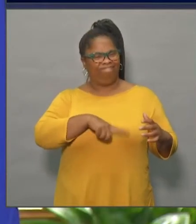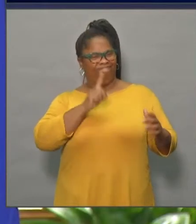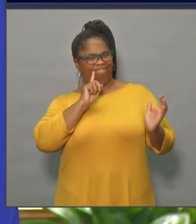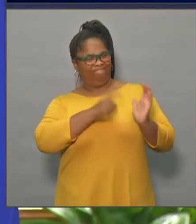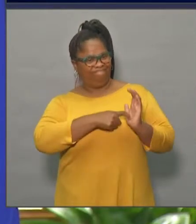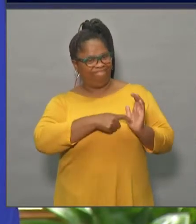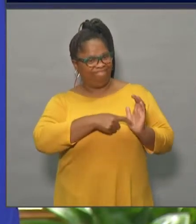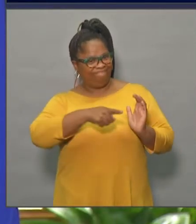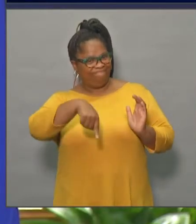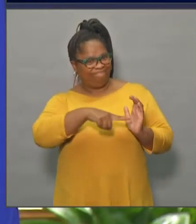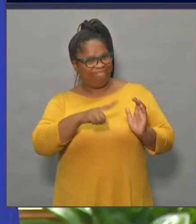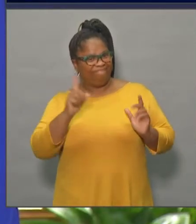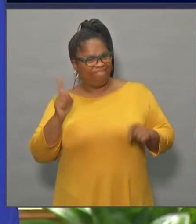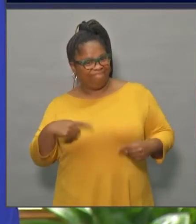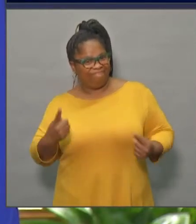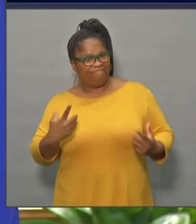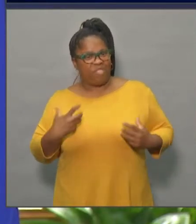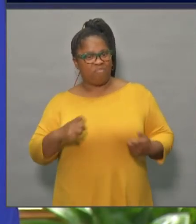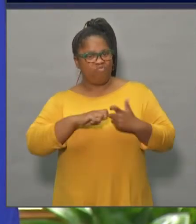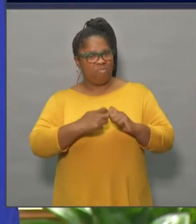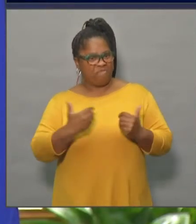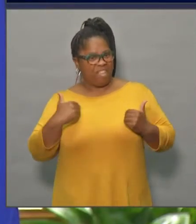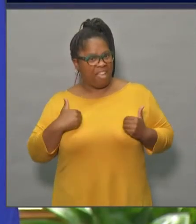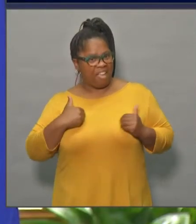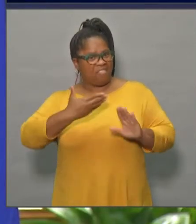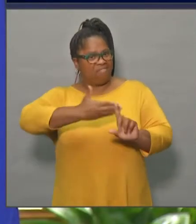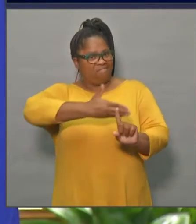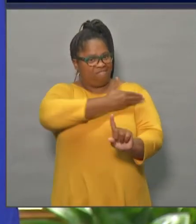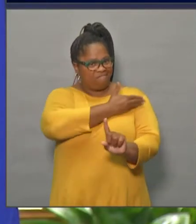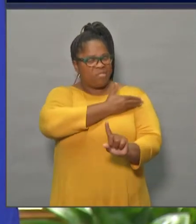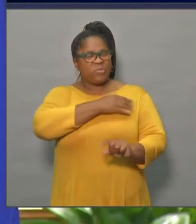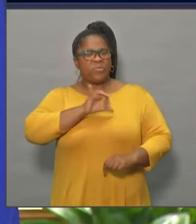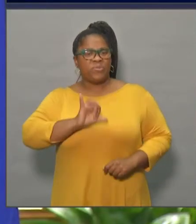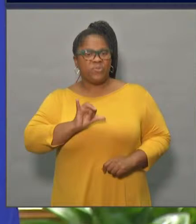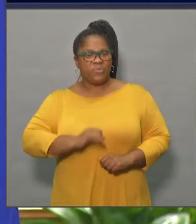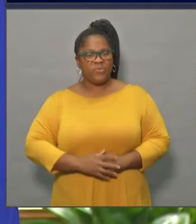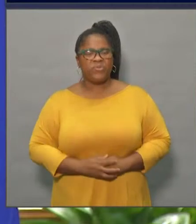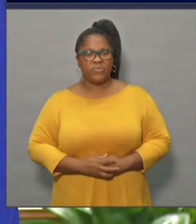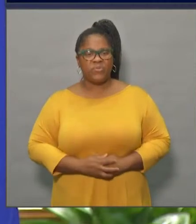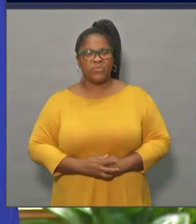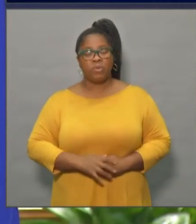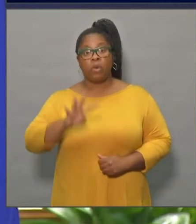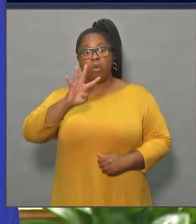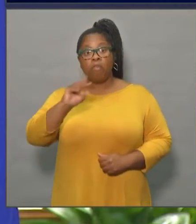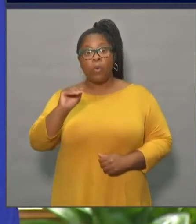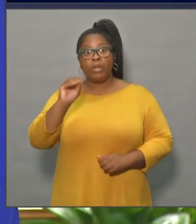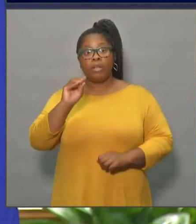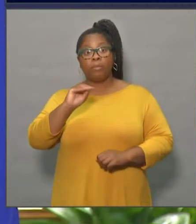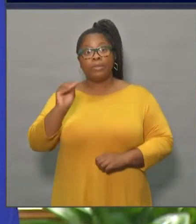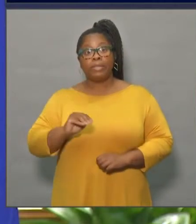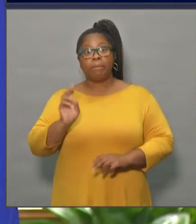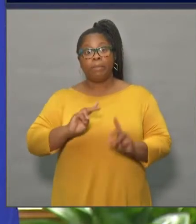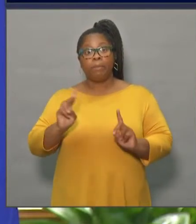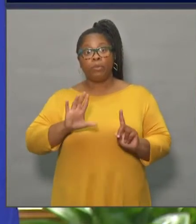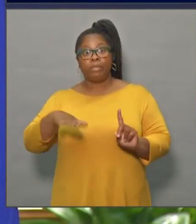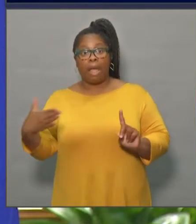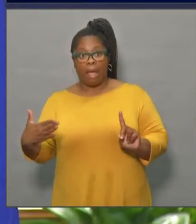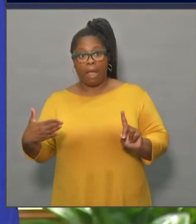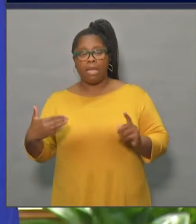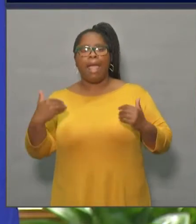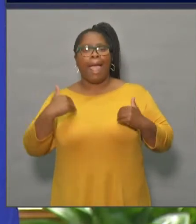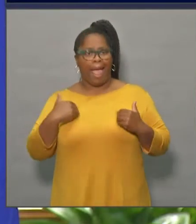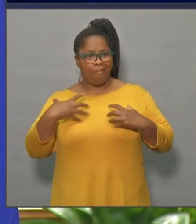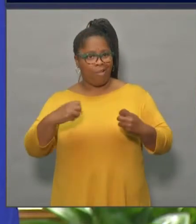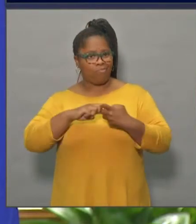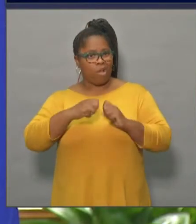that's has underlying health conditions. And I also want to note that 40% of the people who died with underlying health conditions, for the